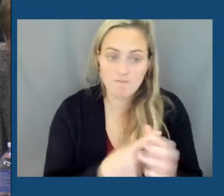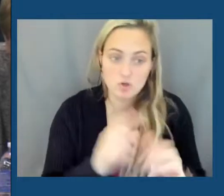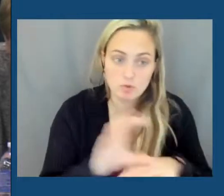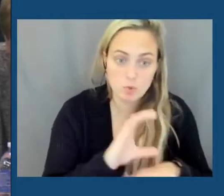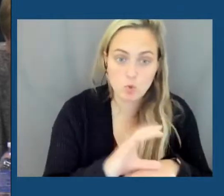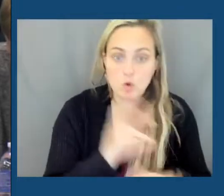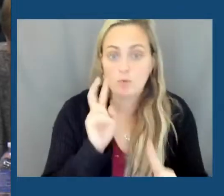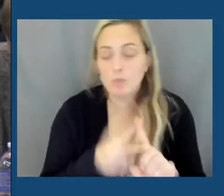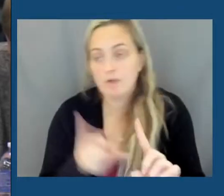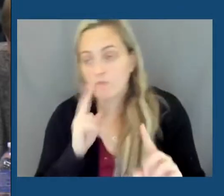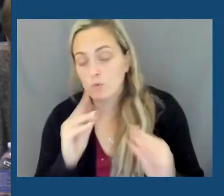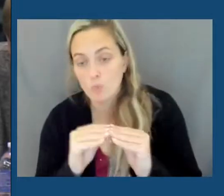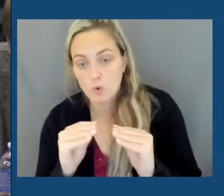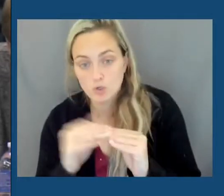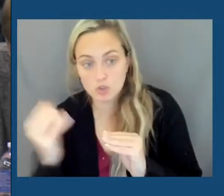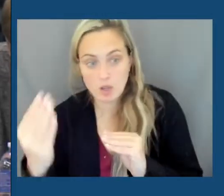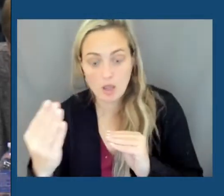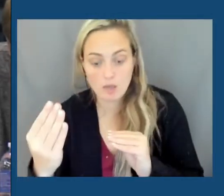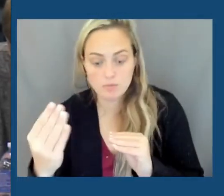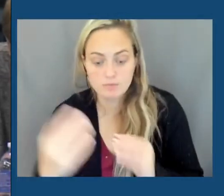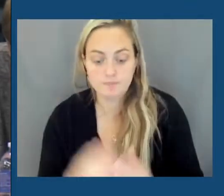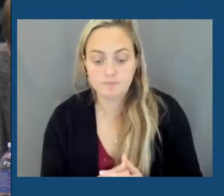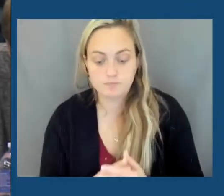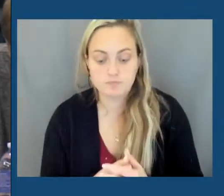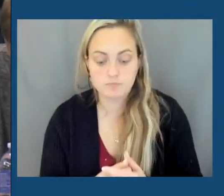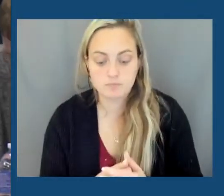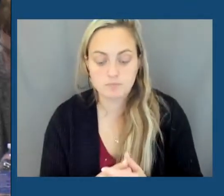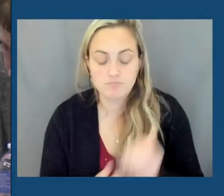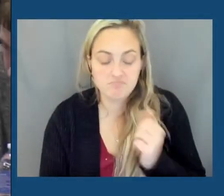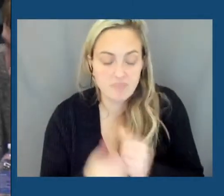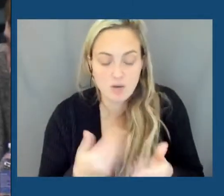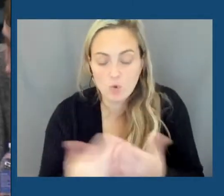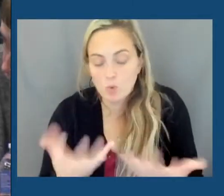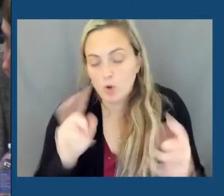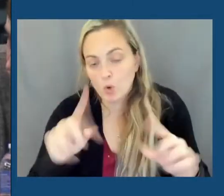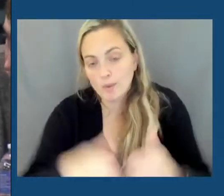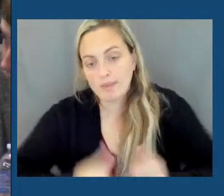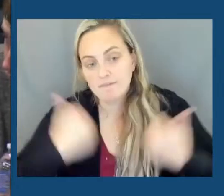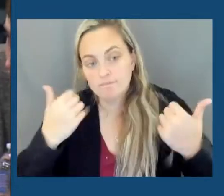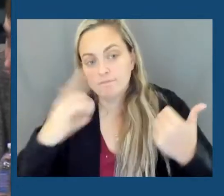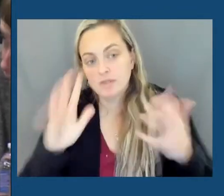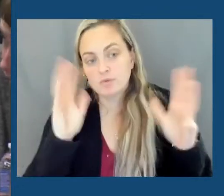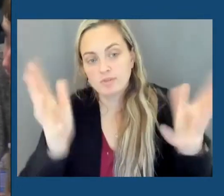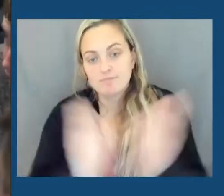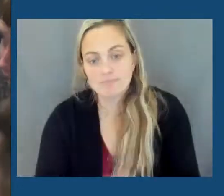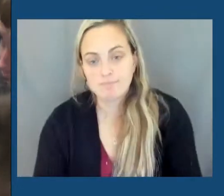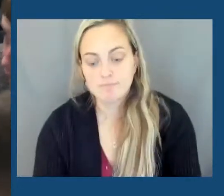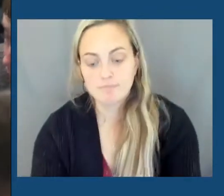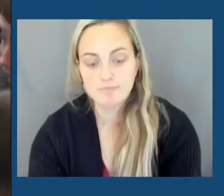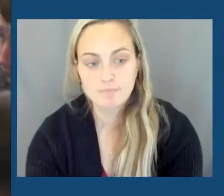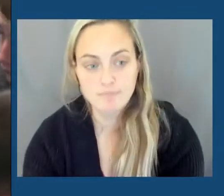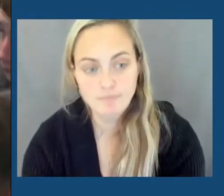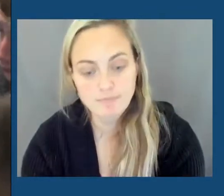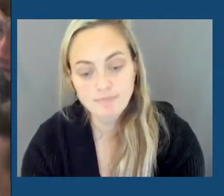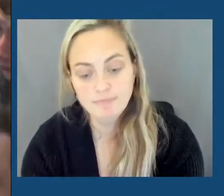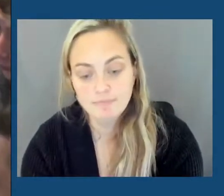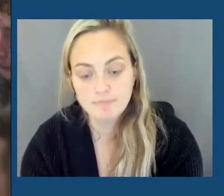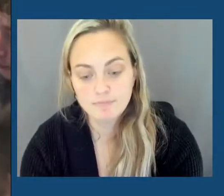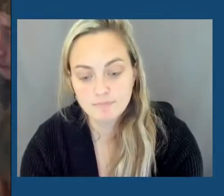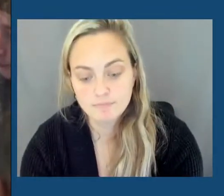apply for more jobs, and then that will take you everywhere that you want to go in life. So that's what I'll leave you with.